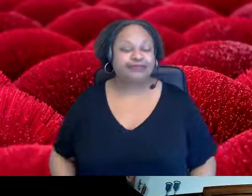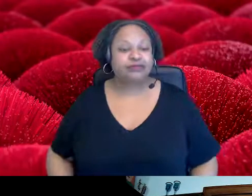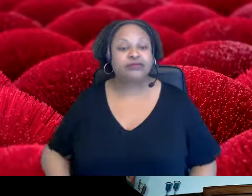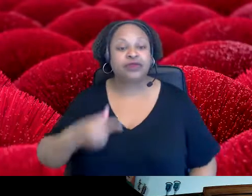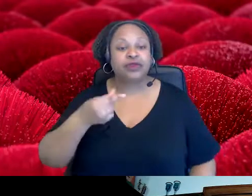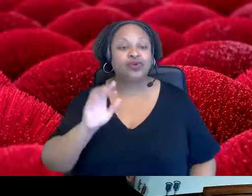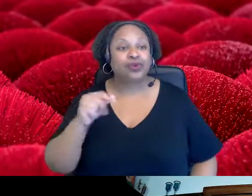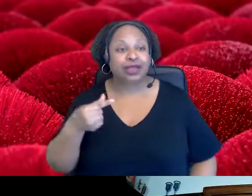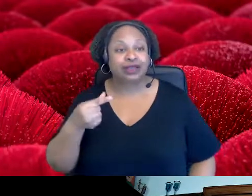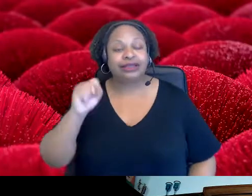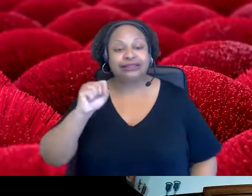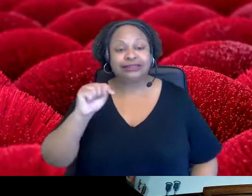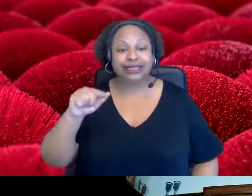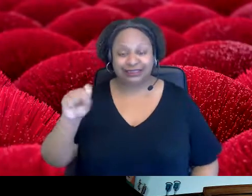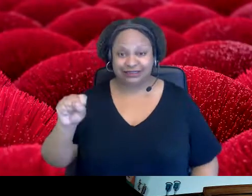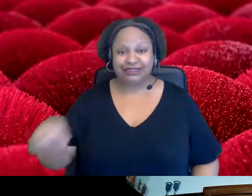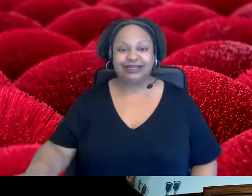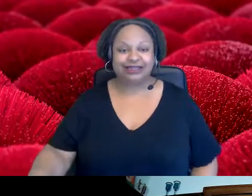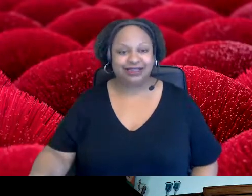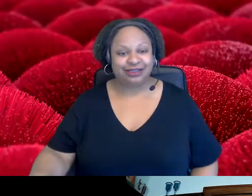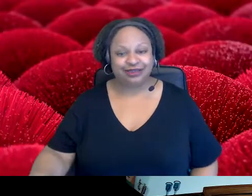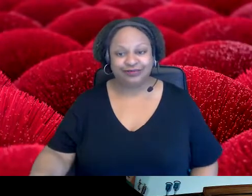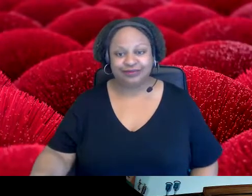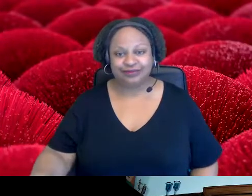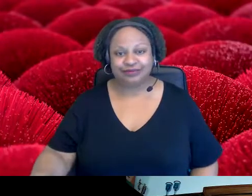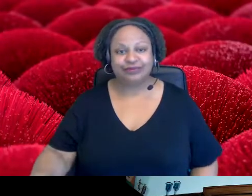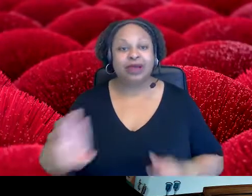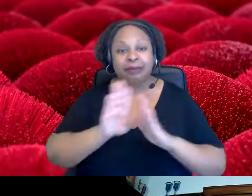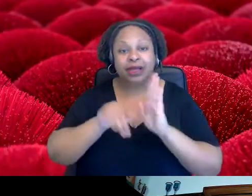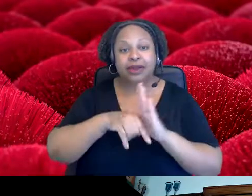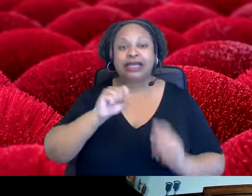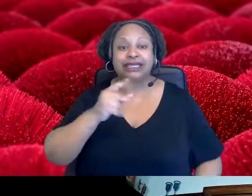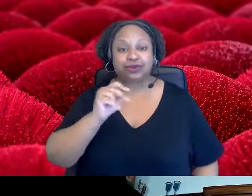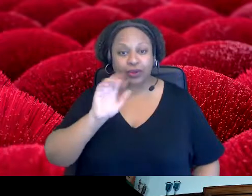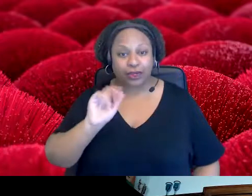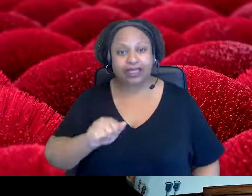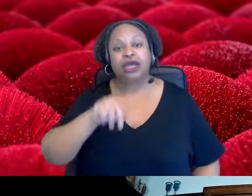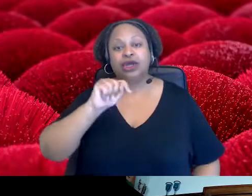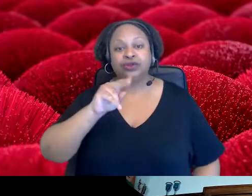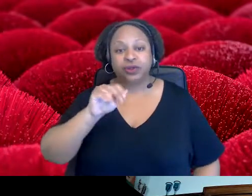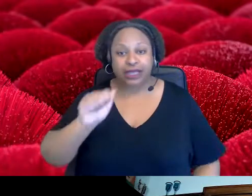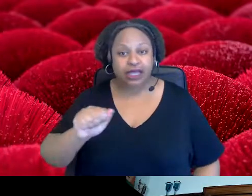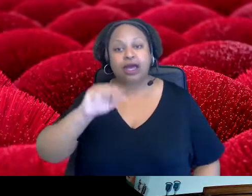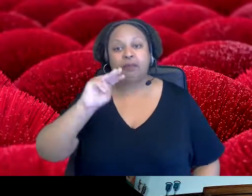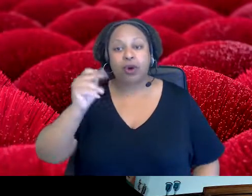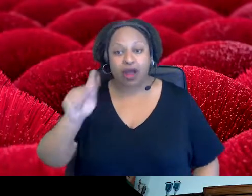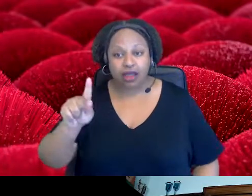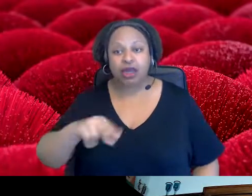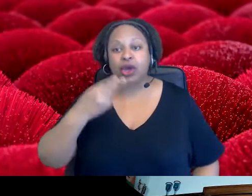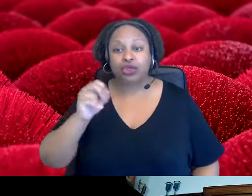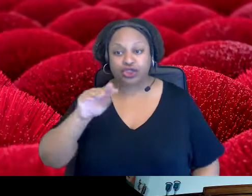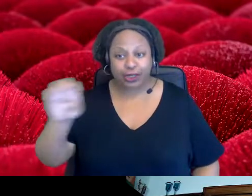Greg Stutz is Skarure, Tuscarora, Kanekahaga, Mohawk, Haudenosaunee, born